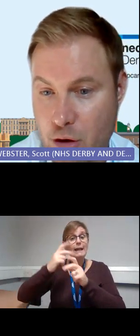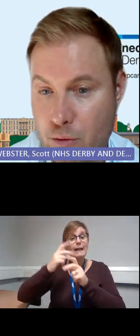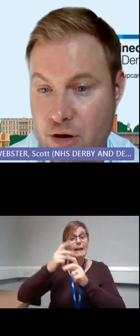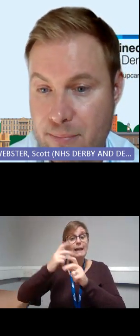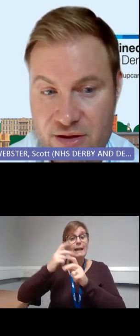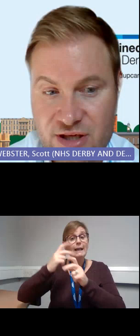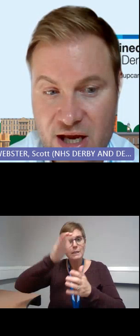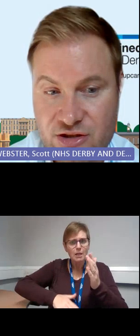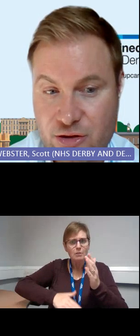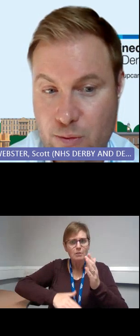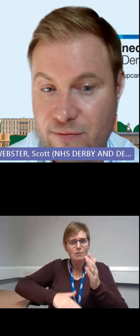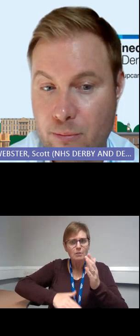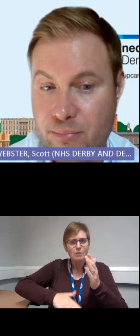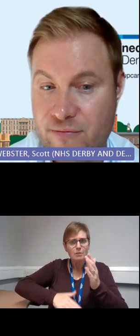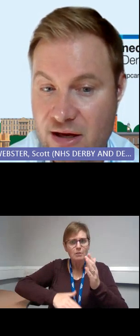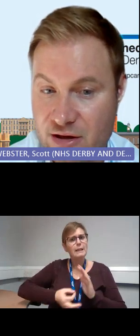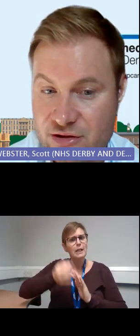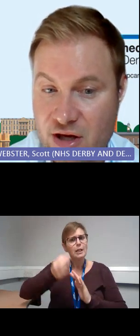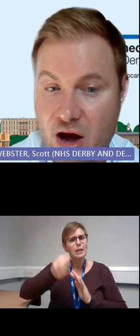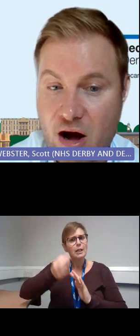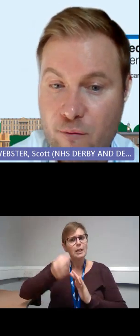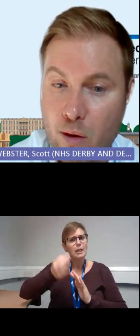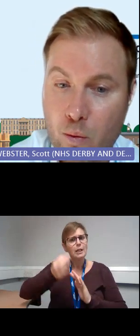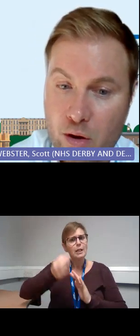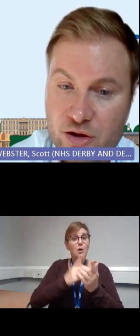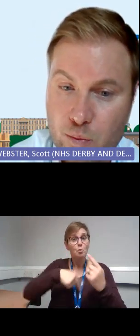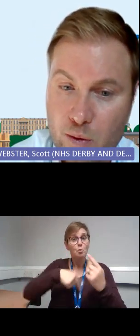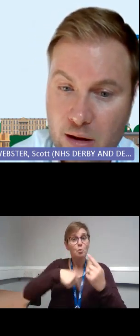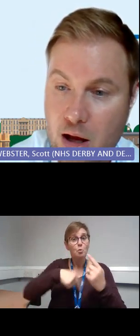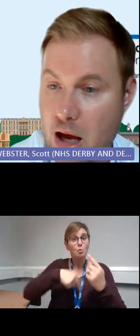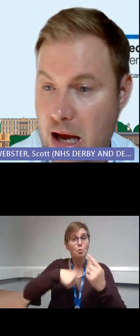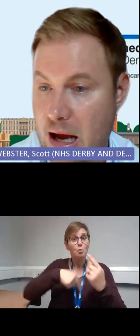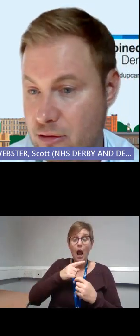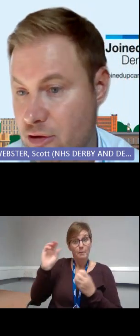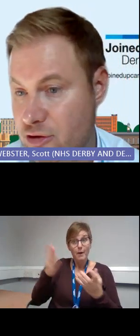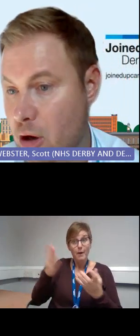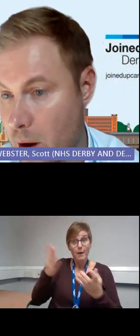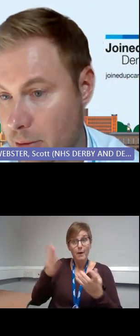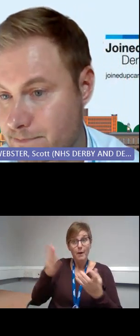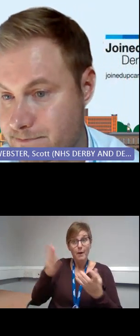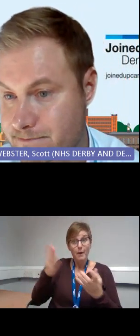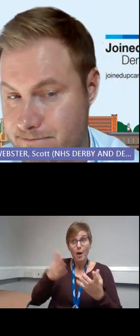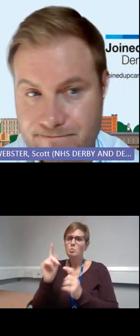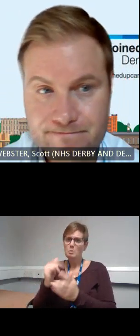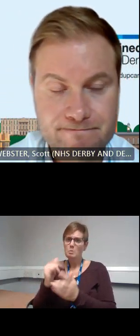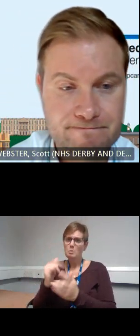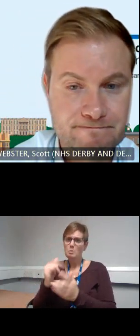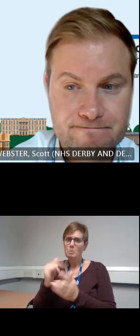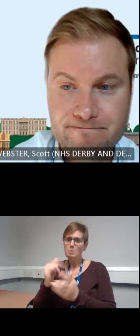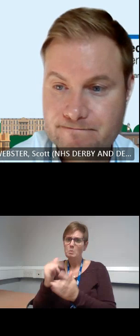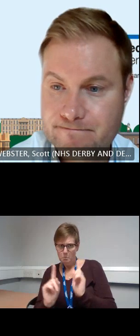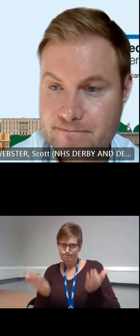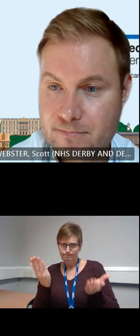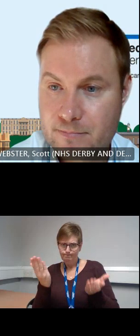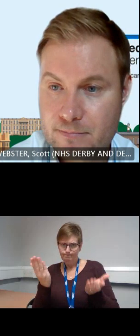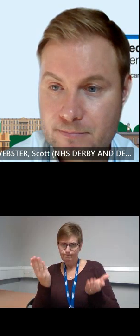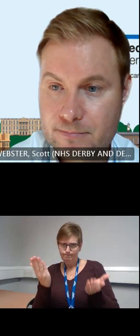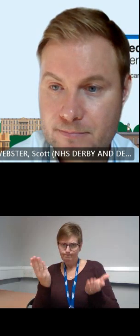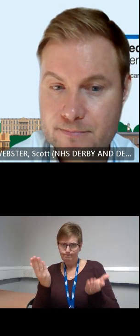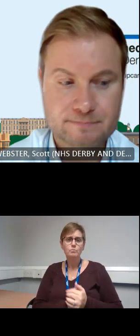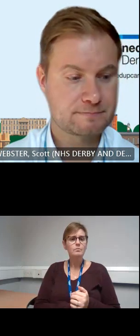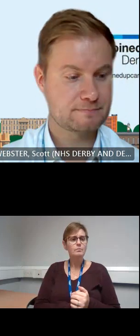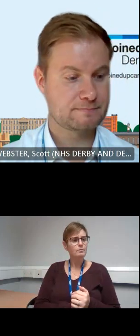of stroke rehabilitation to inform providers of what works well and not so well. Okay,